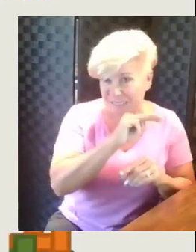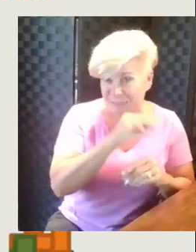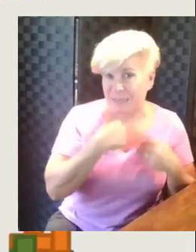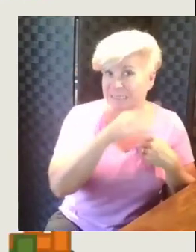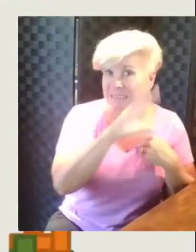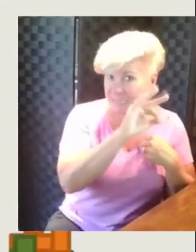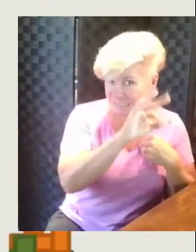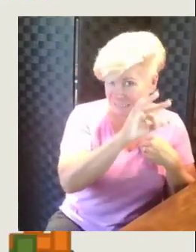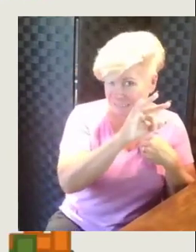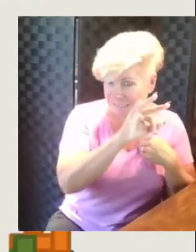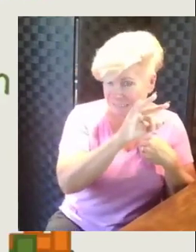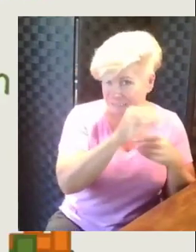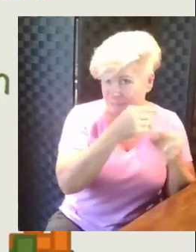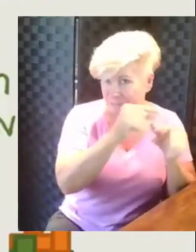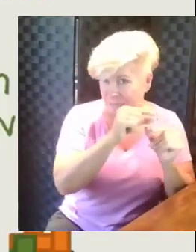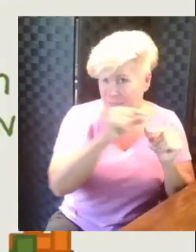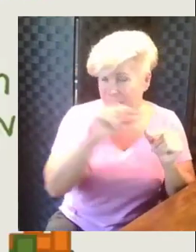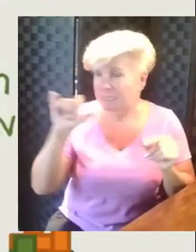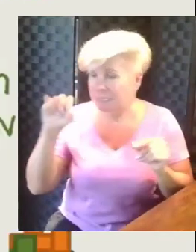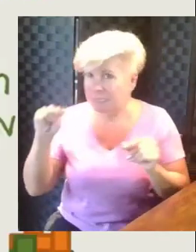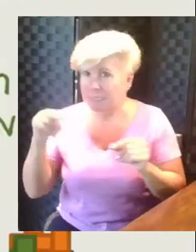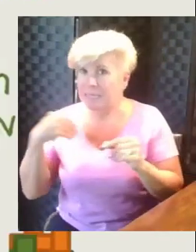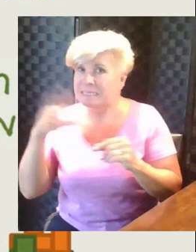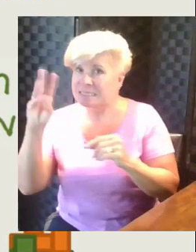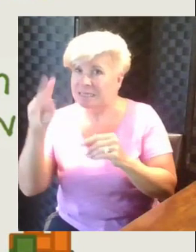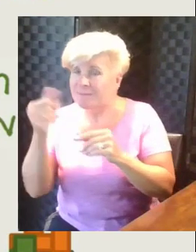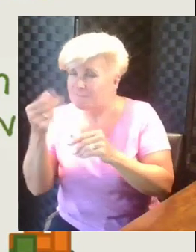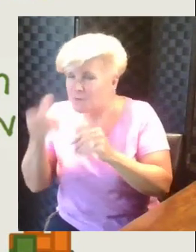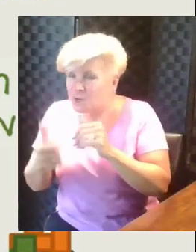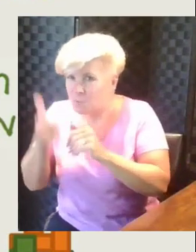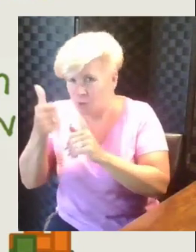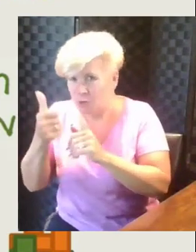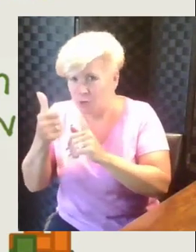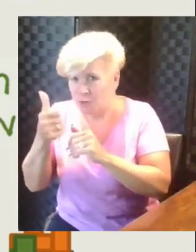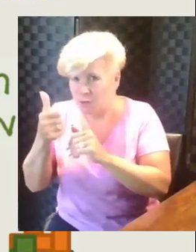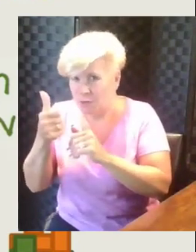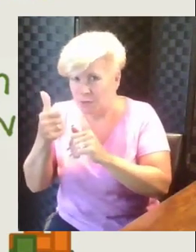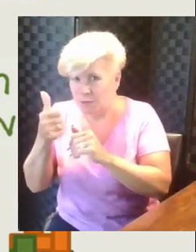Zim has 19 blocks. Ian has 6 fewer.